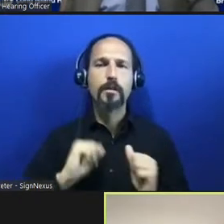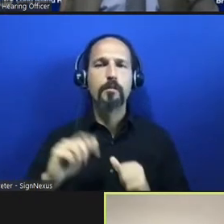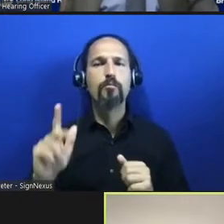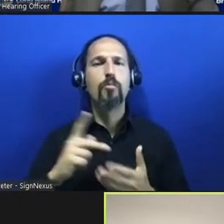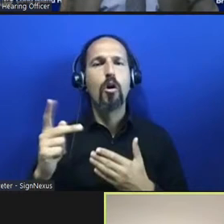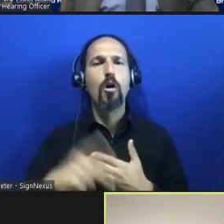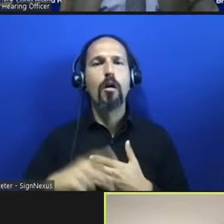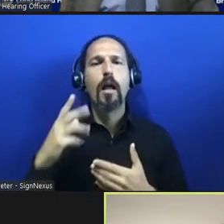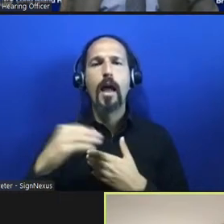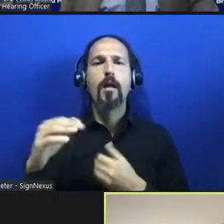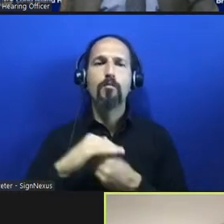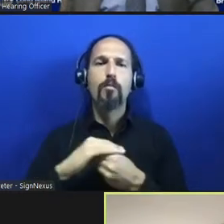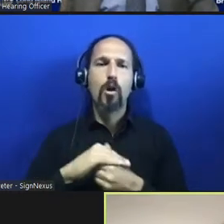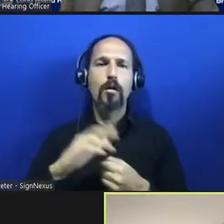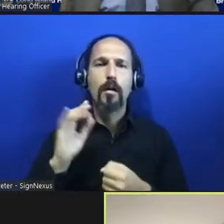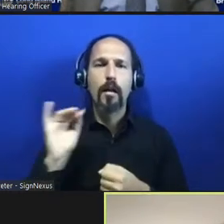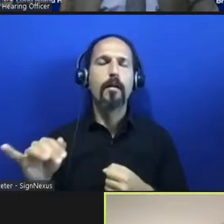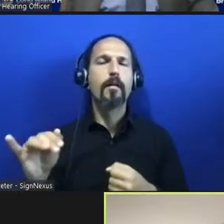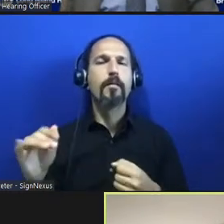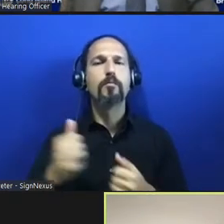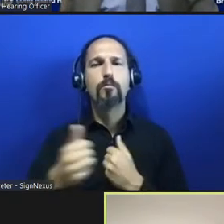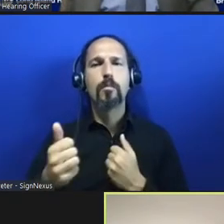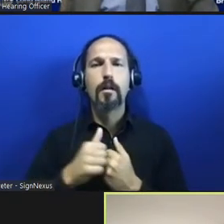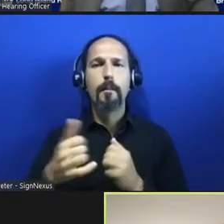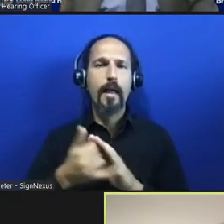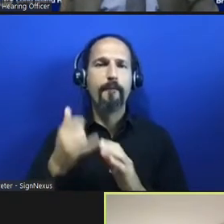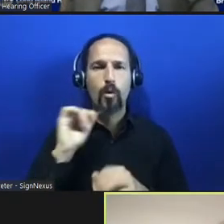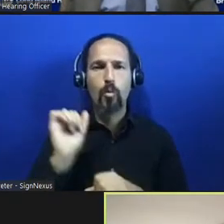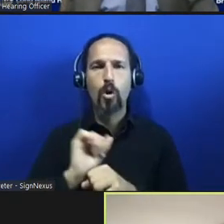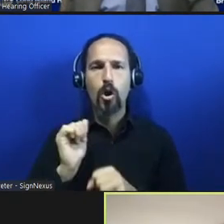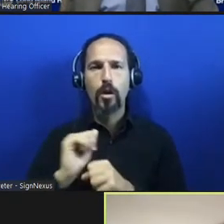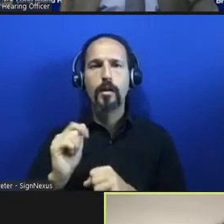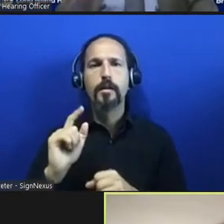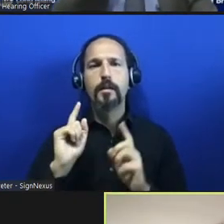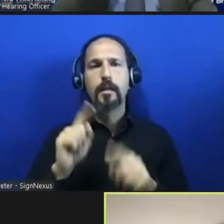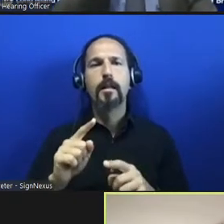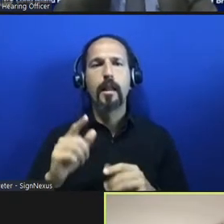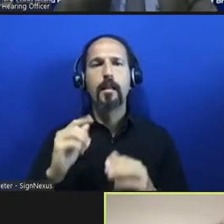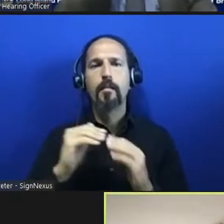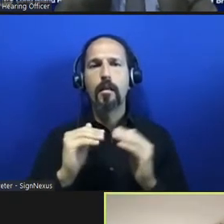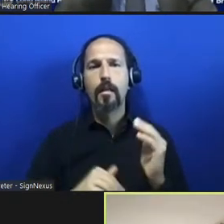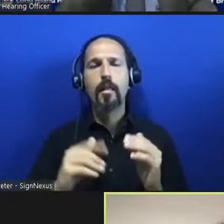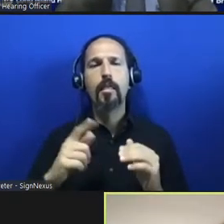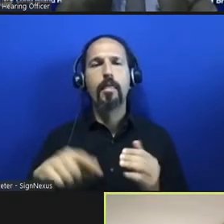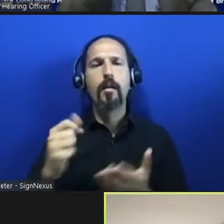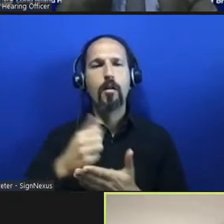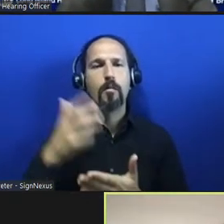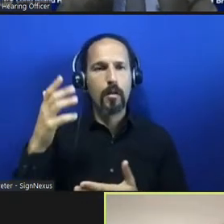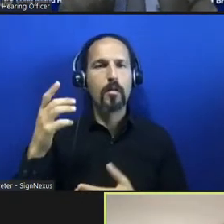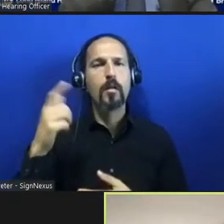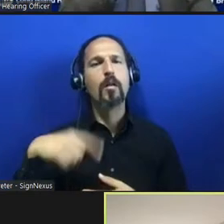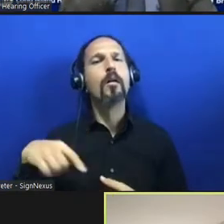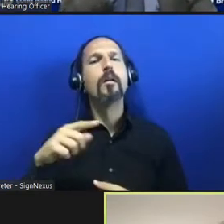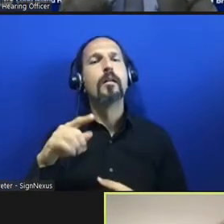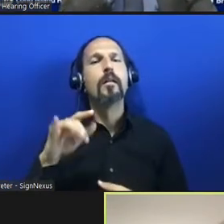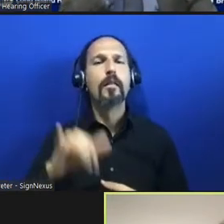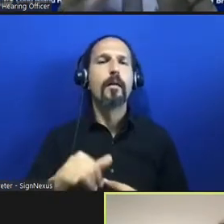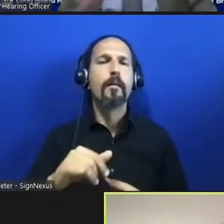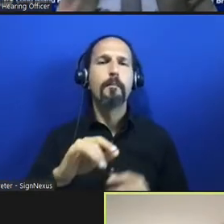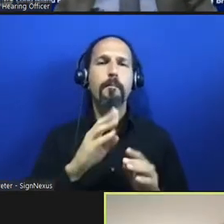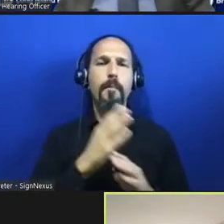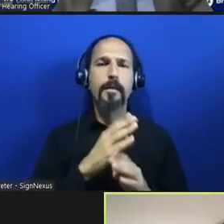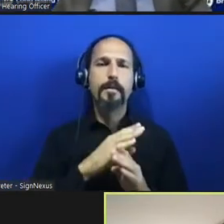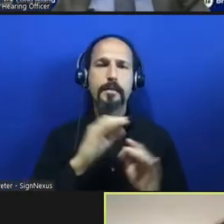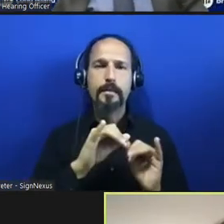percent of Outer Borough New Yorkers in poverty drive to Manhattan for work and drivers to New York are disproportionately upper class with congestion pricing our bus system